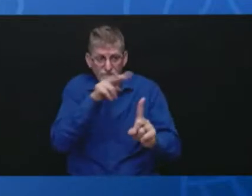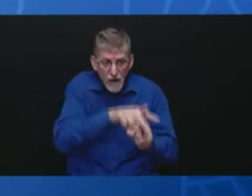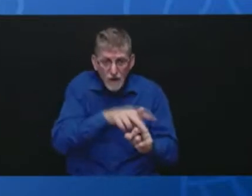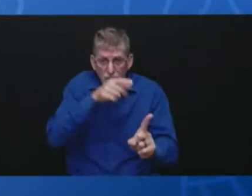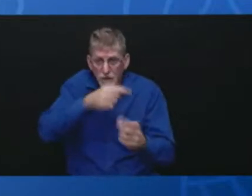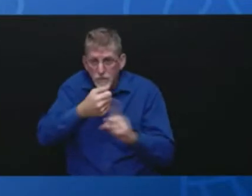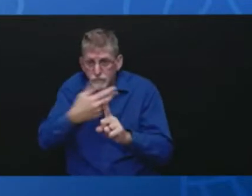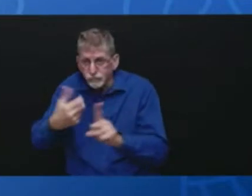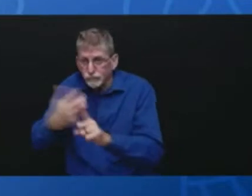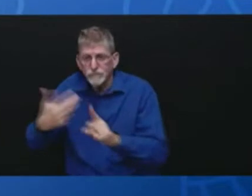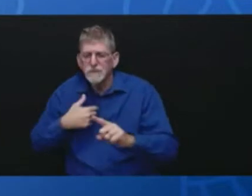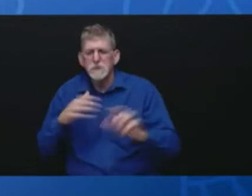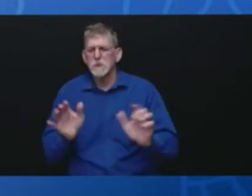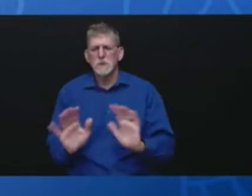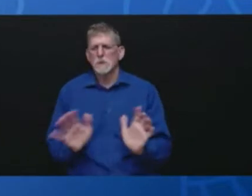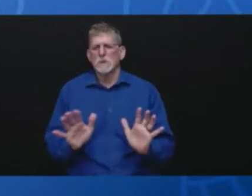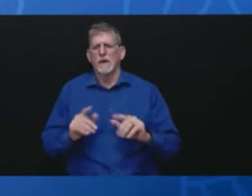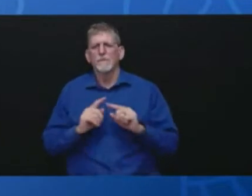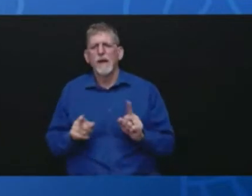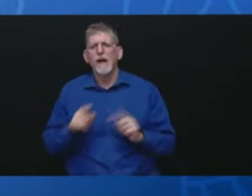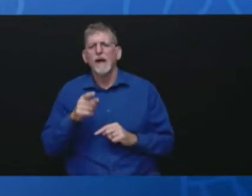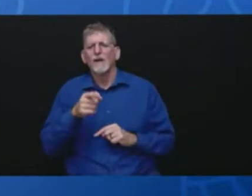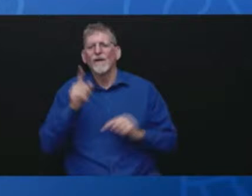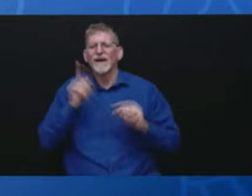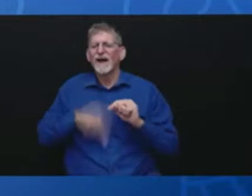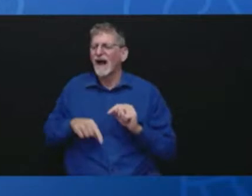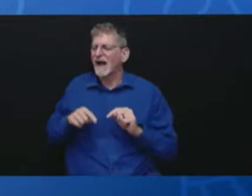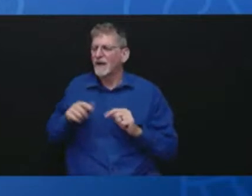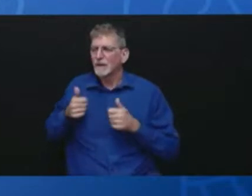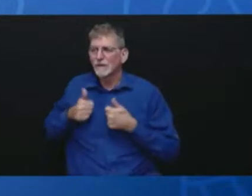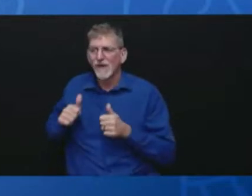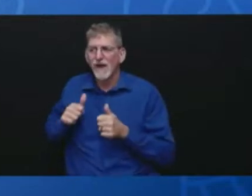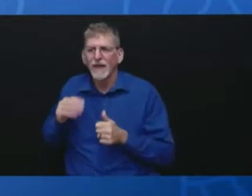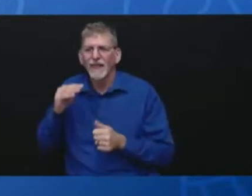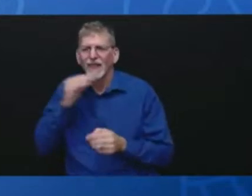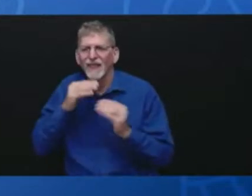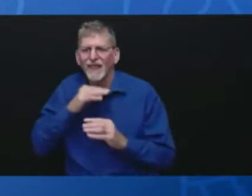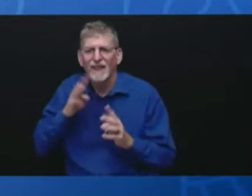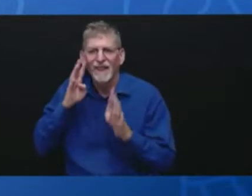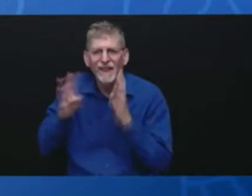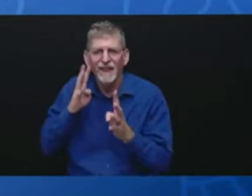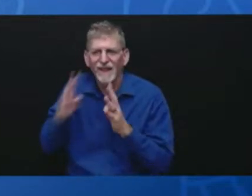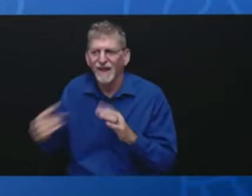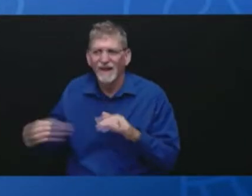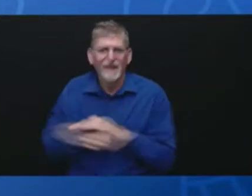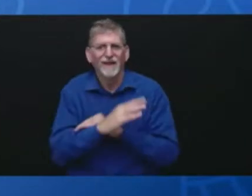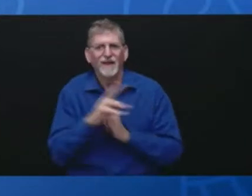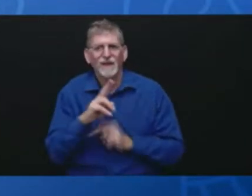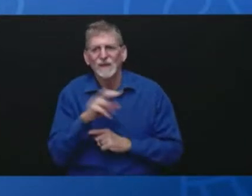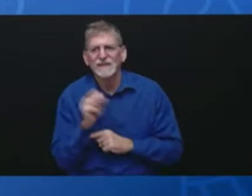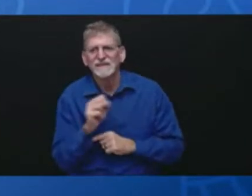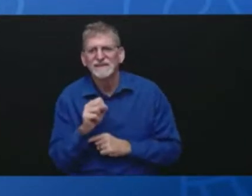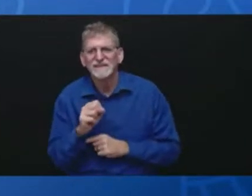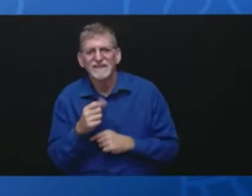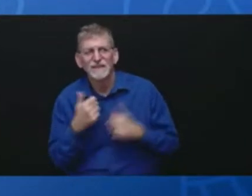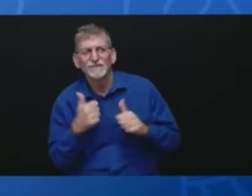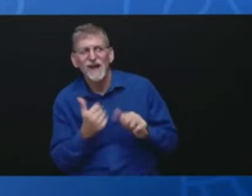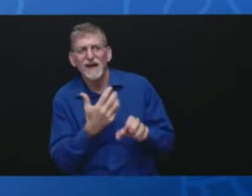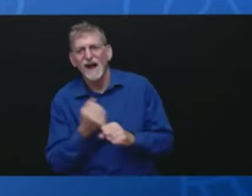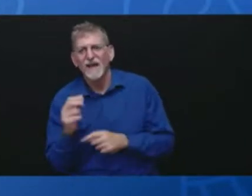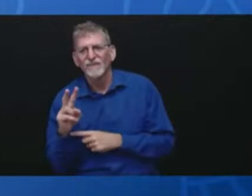you lie in your efforts to come to the United States to get a visa for any reason, or for a green